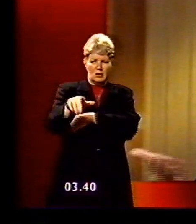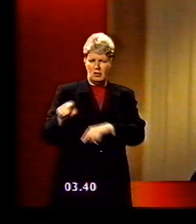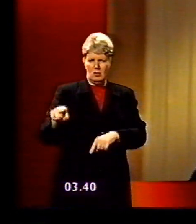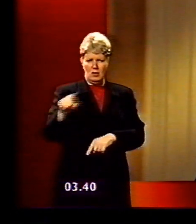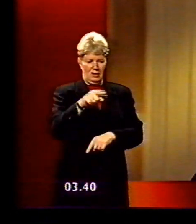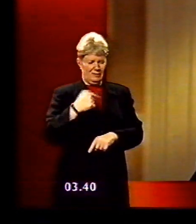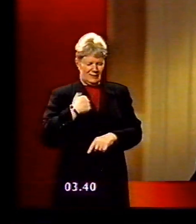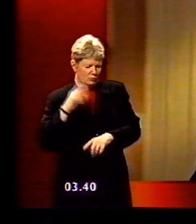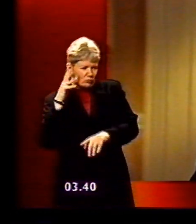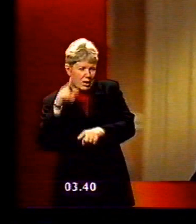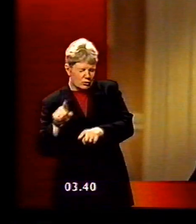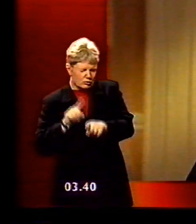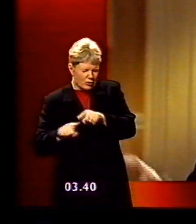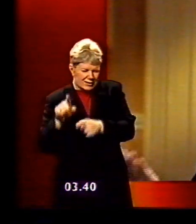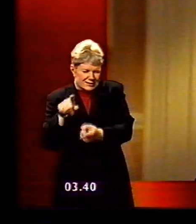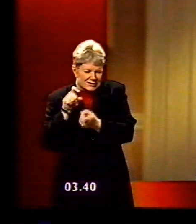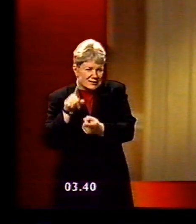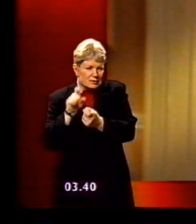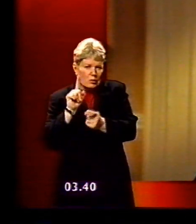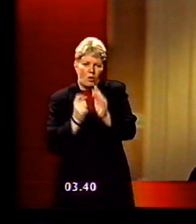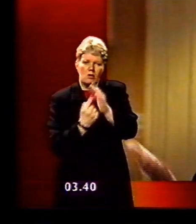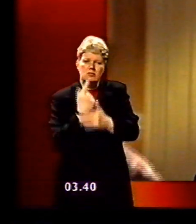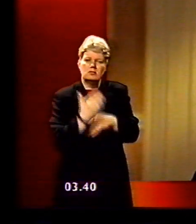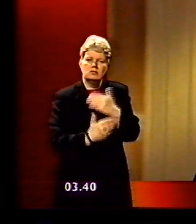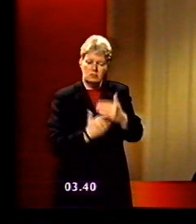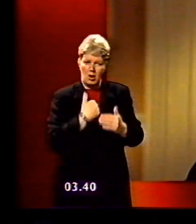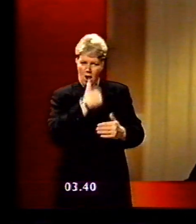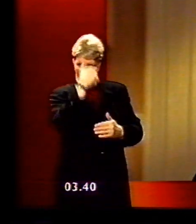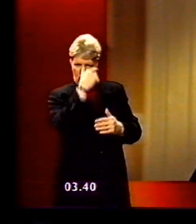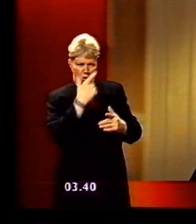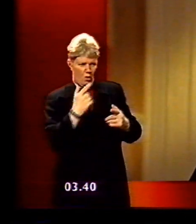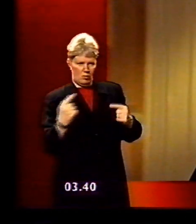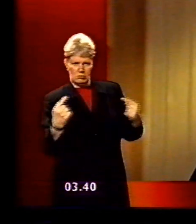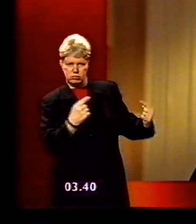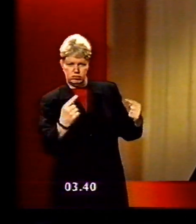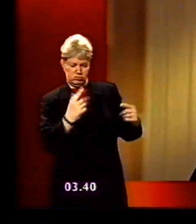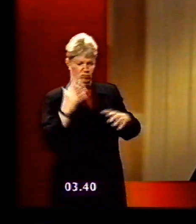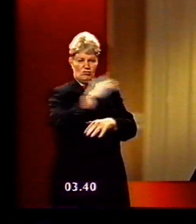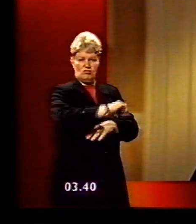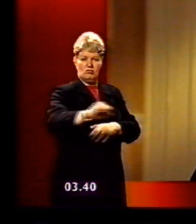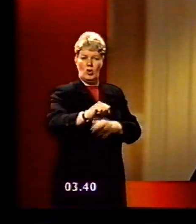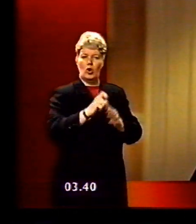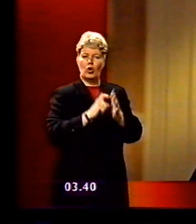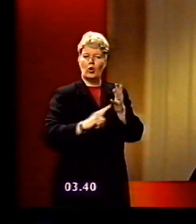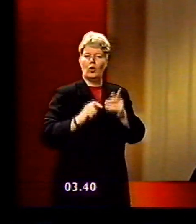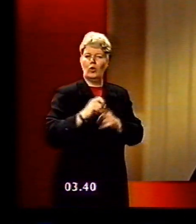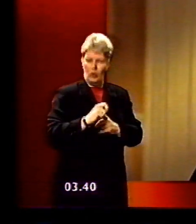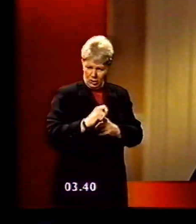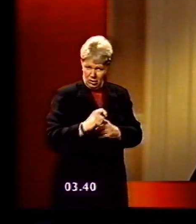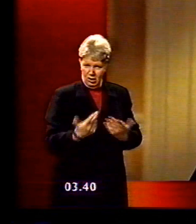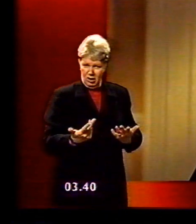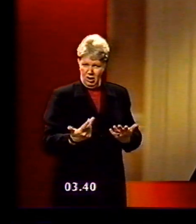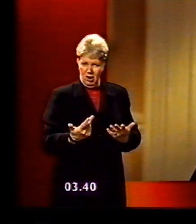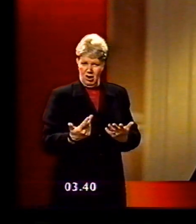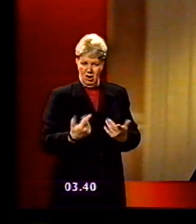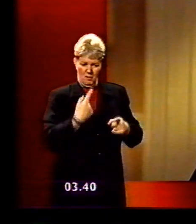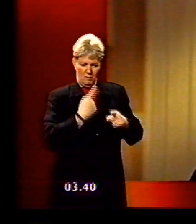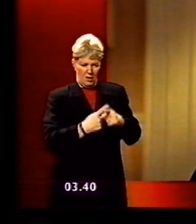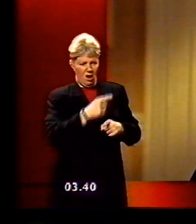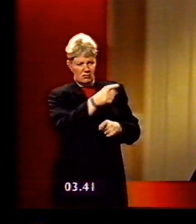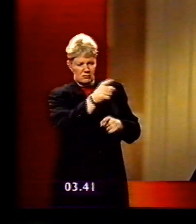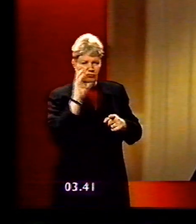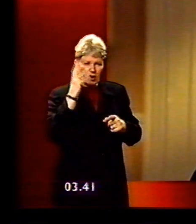I could understand what was happening. I mean, I knew there was a coup, and I knew that they were asking Chileans to denounce their